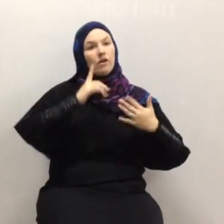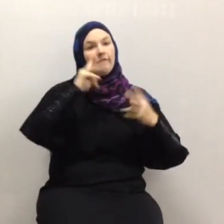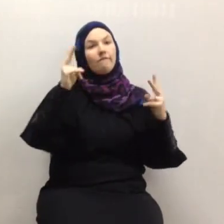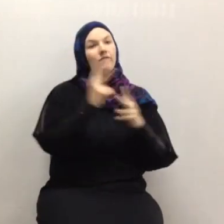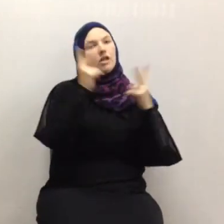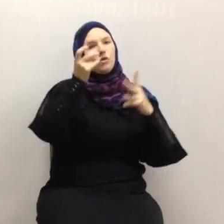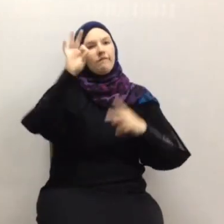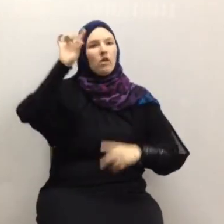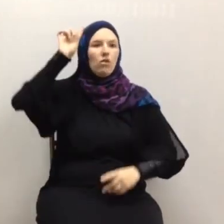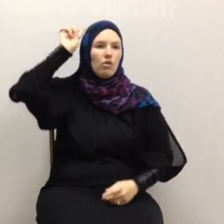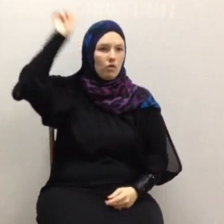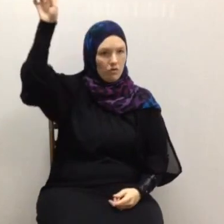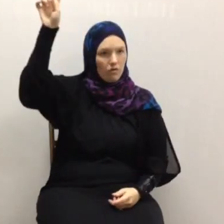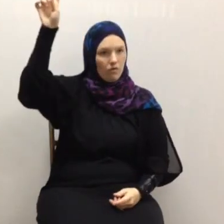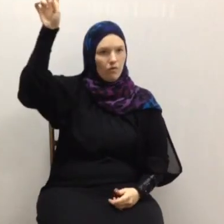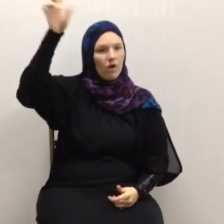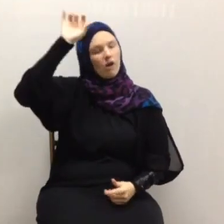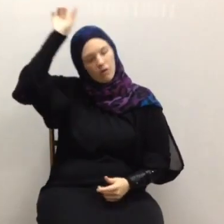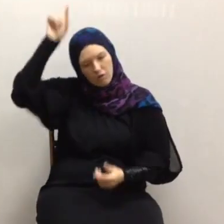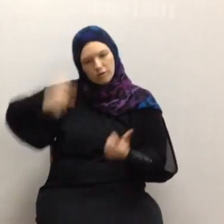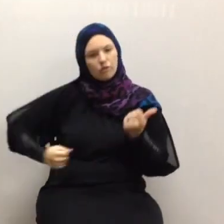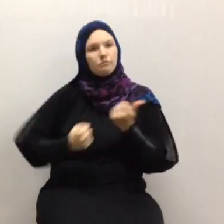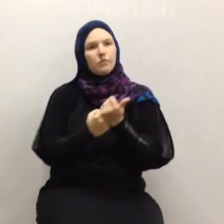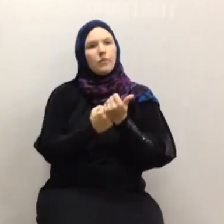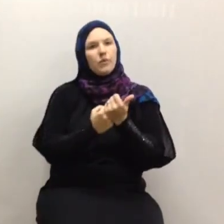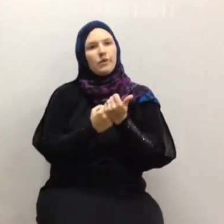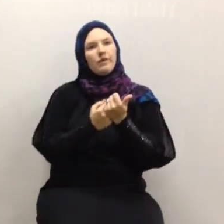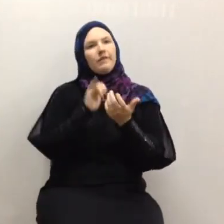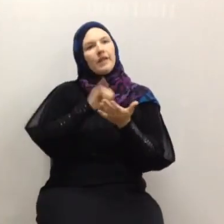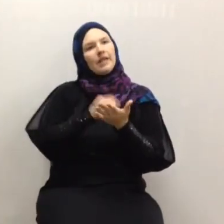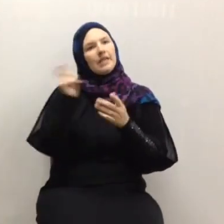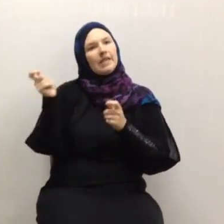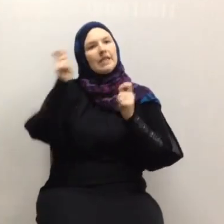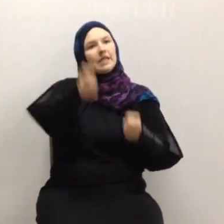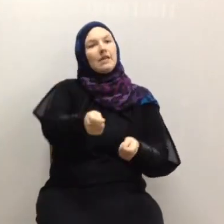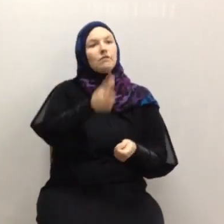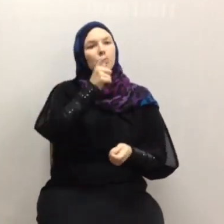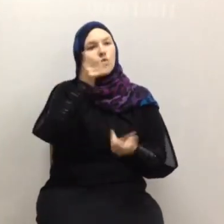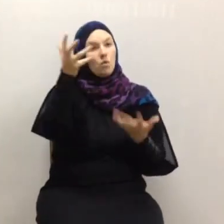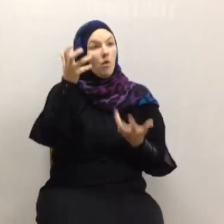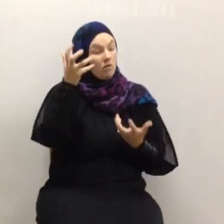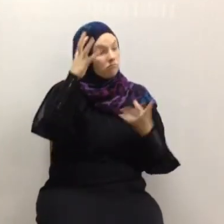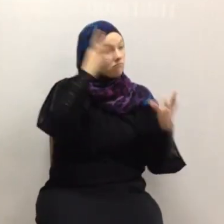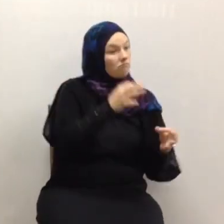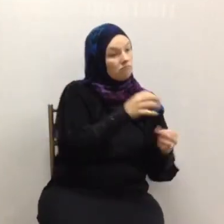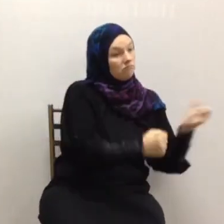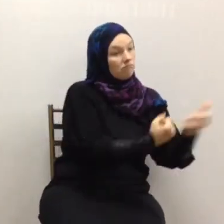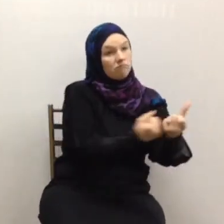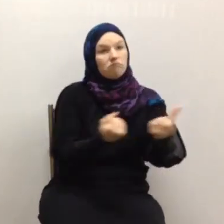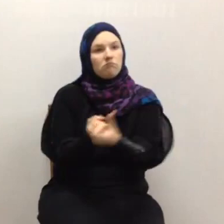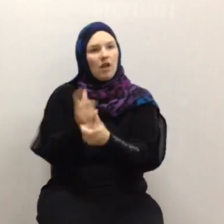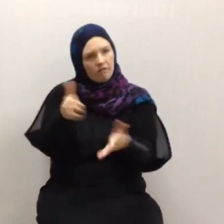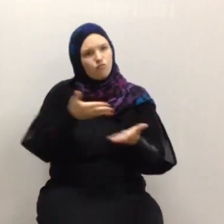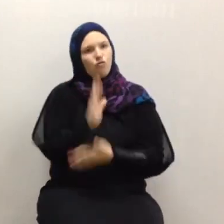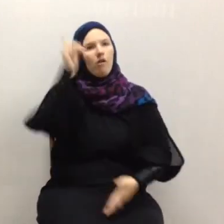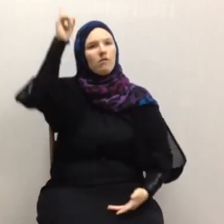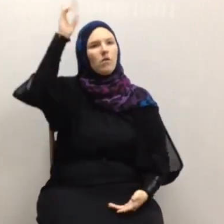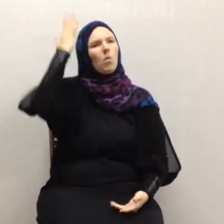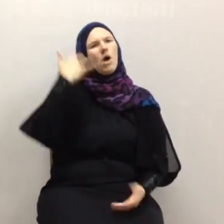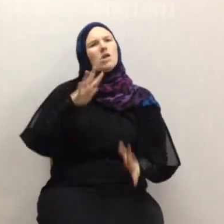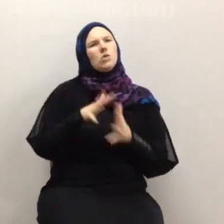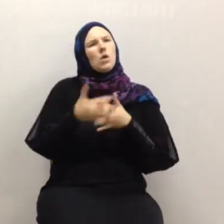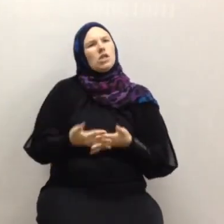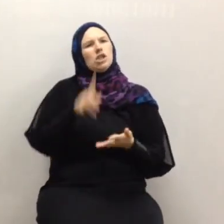of Allah that He gives to whom He wills. So why is the Quran talking about this nation defeating